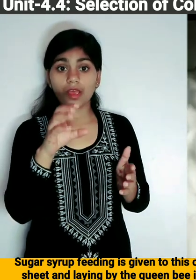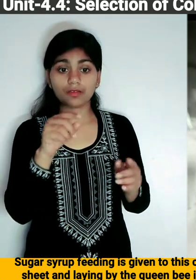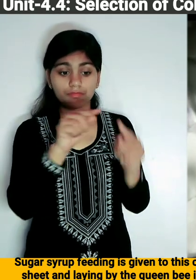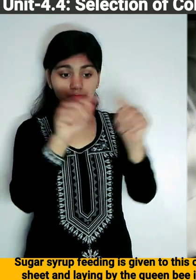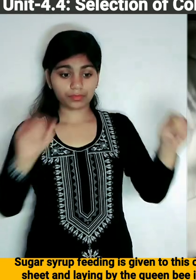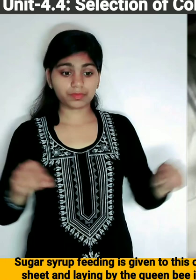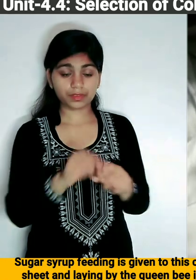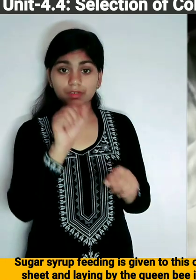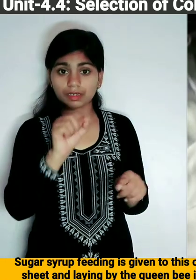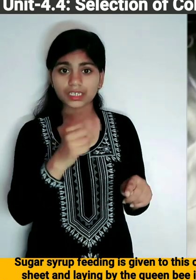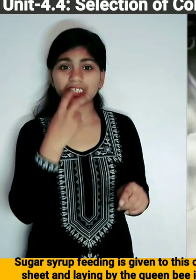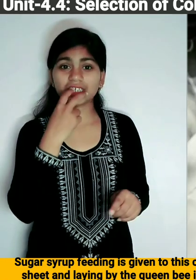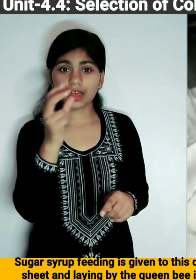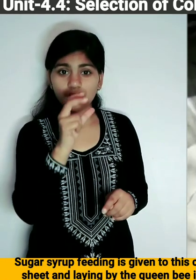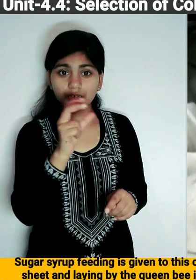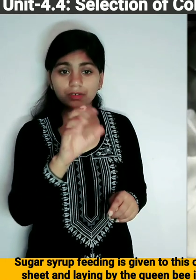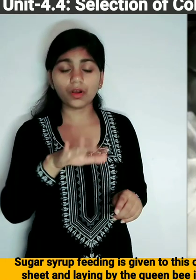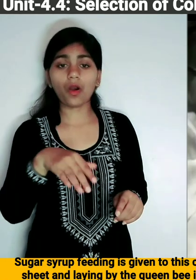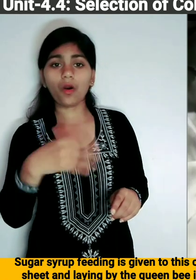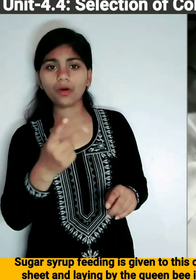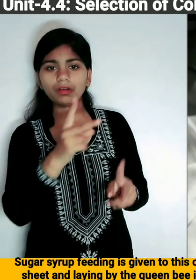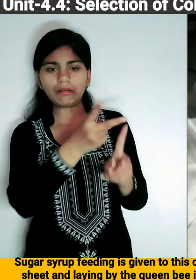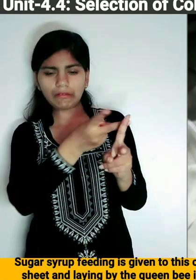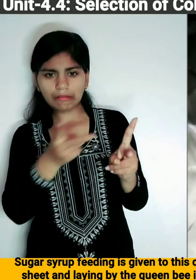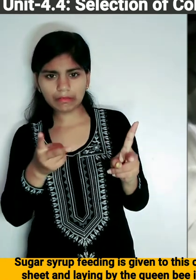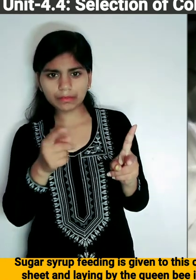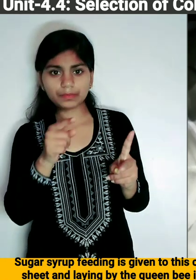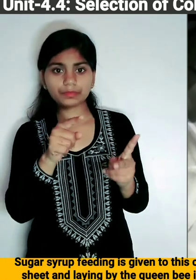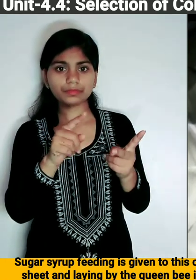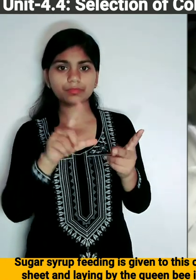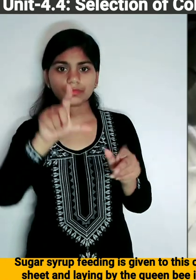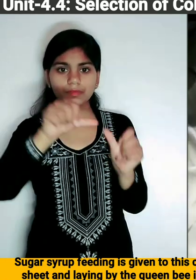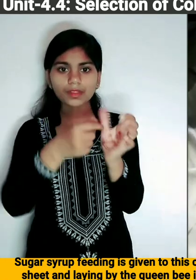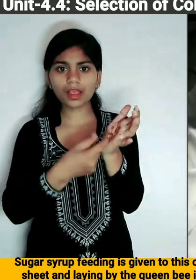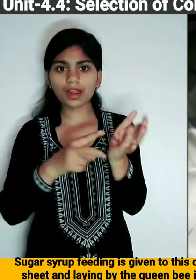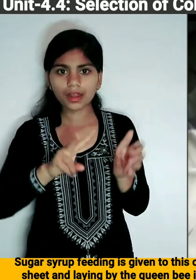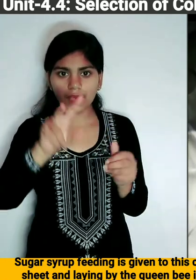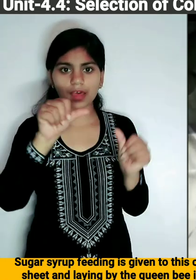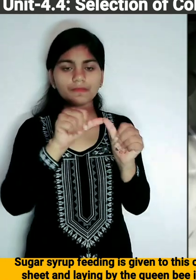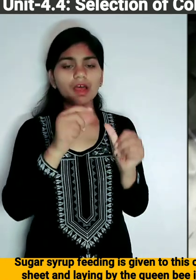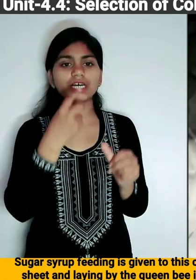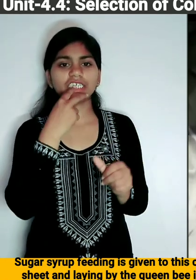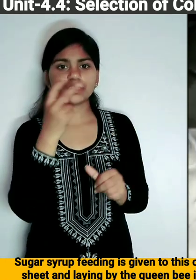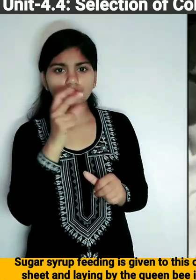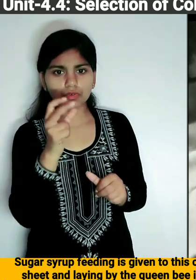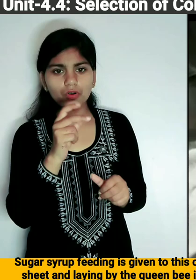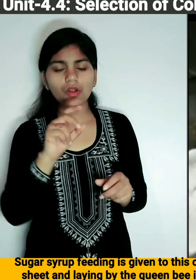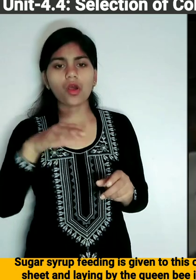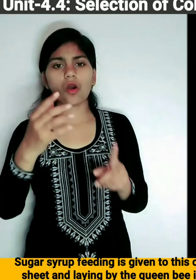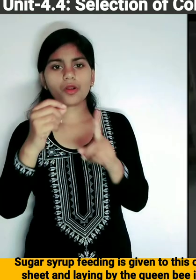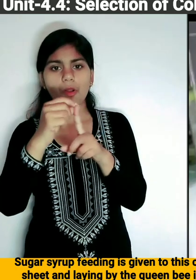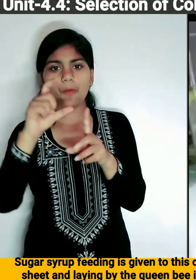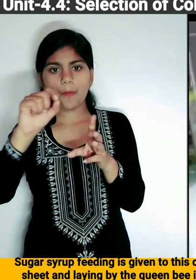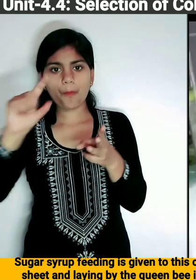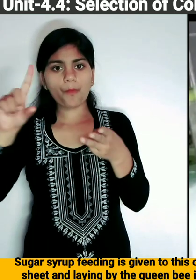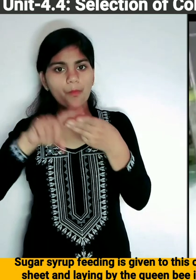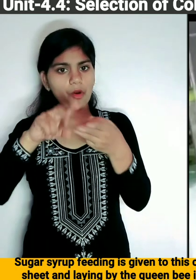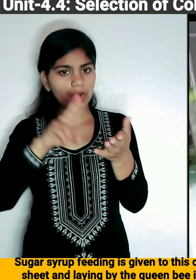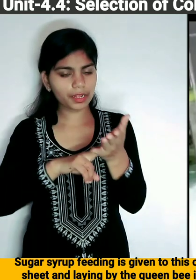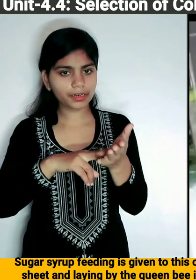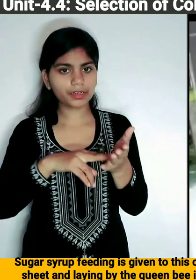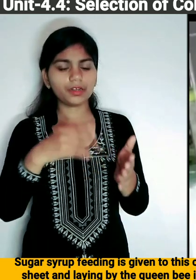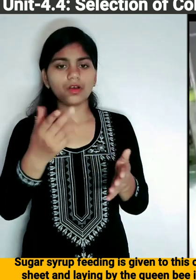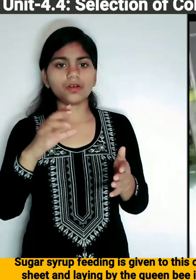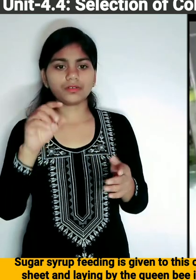This comb with eggs is then inserted between larval brood and pollen